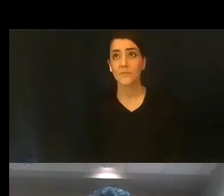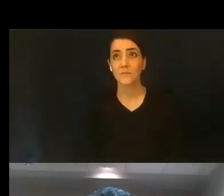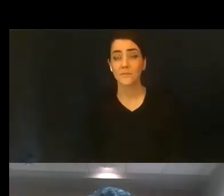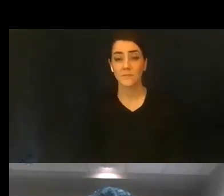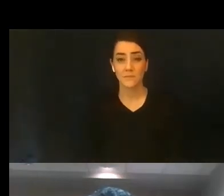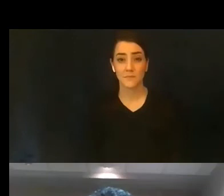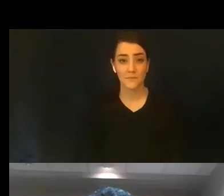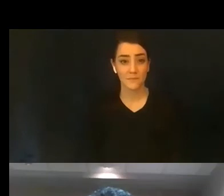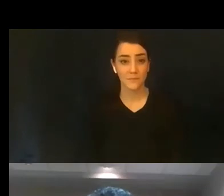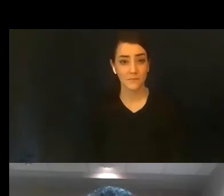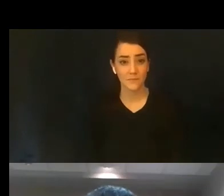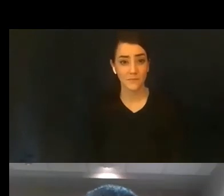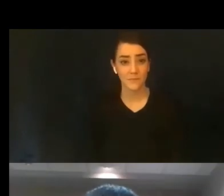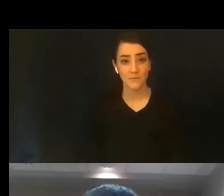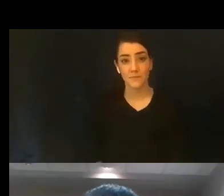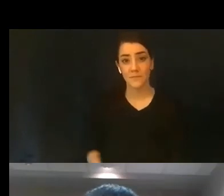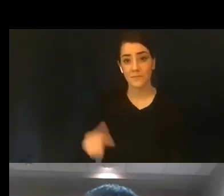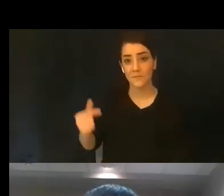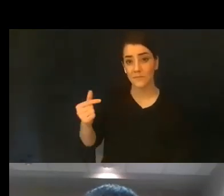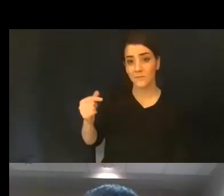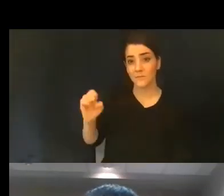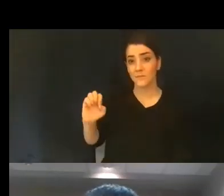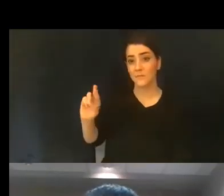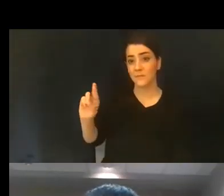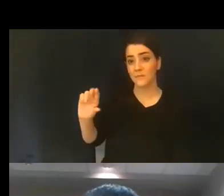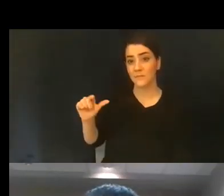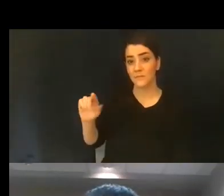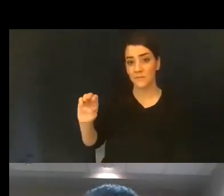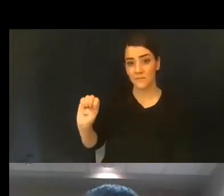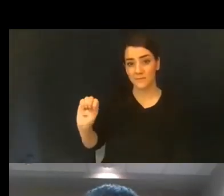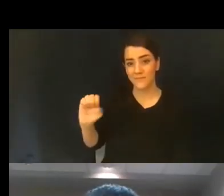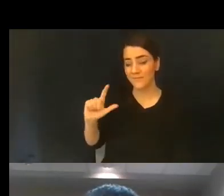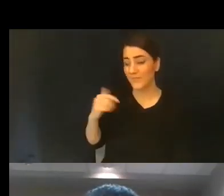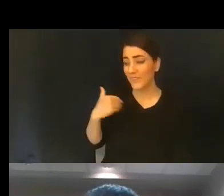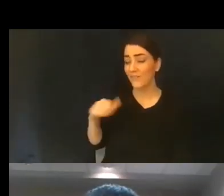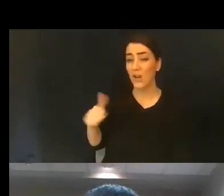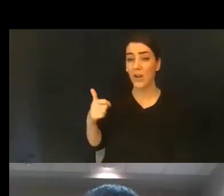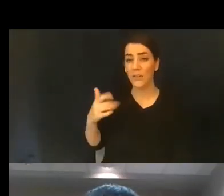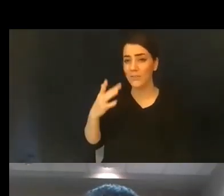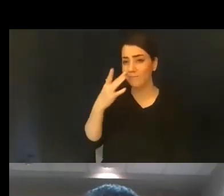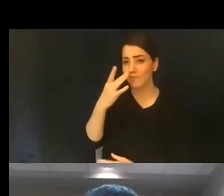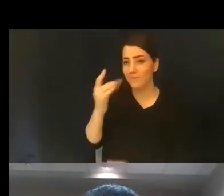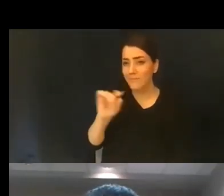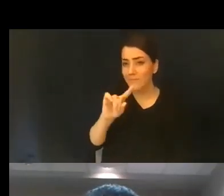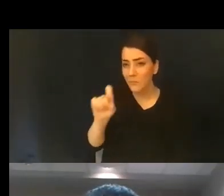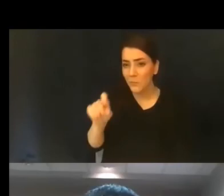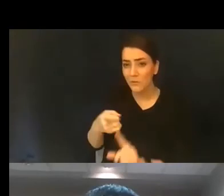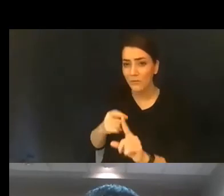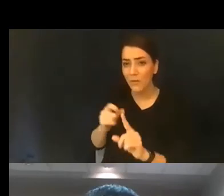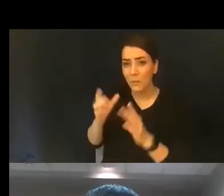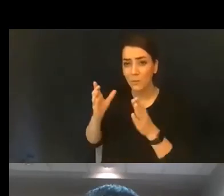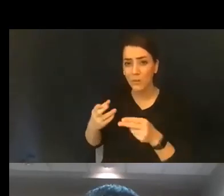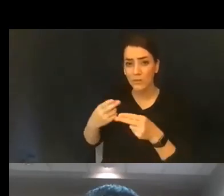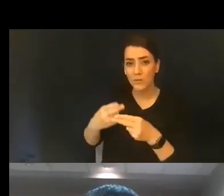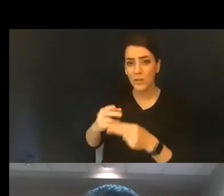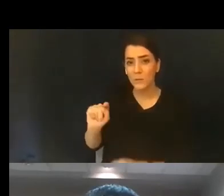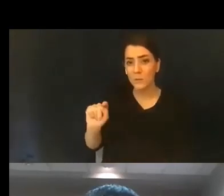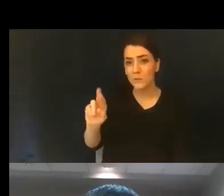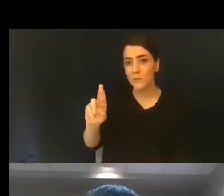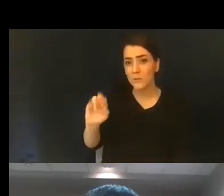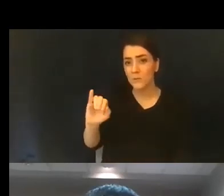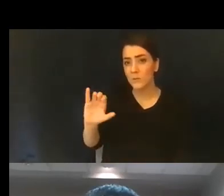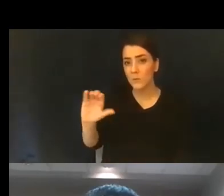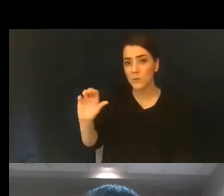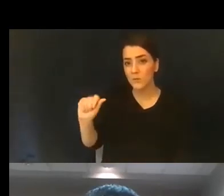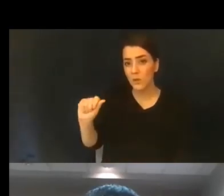And I think we've got and related to that question, we have a really interesting question here from Trisha, who writes, as a Cambodian American myself, I would